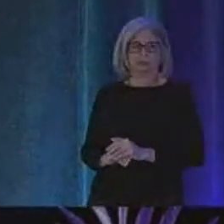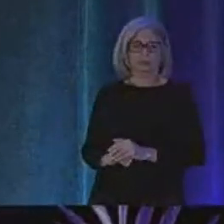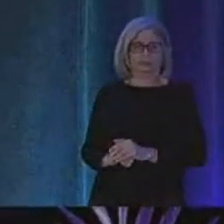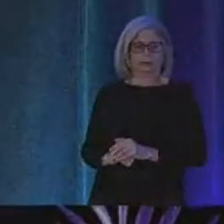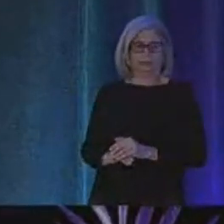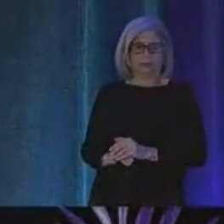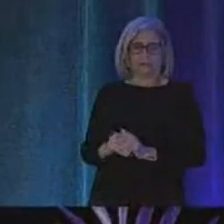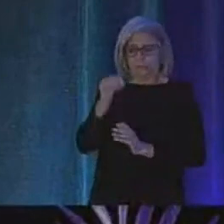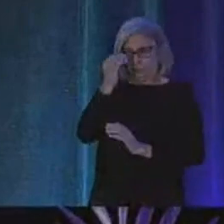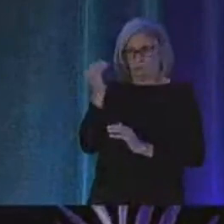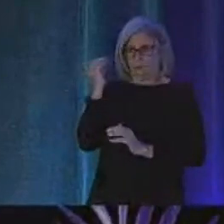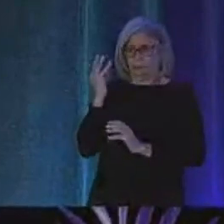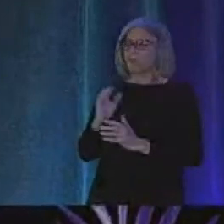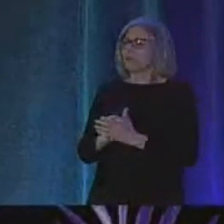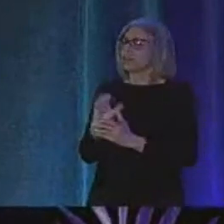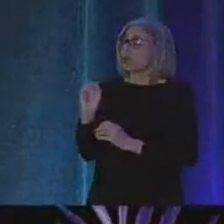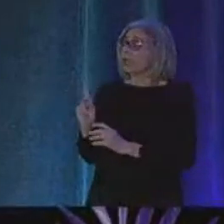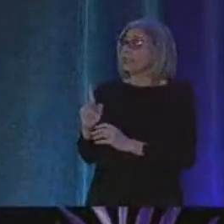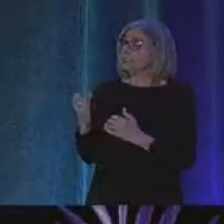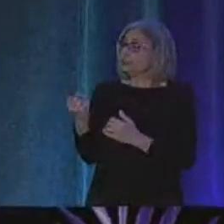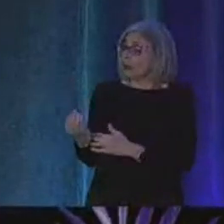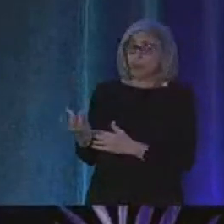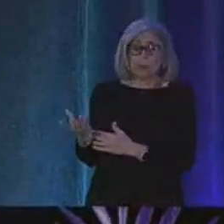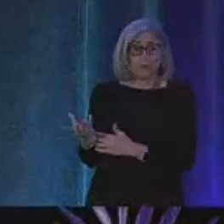All right. So